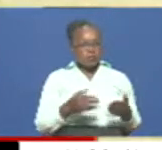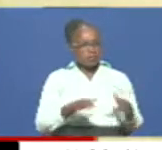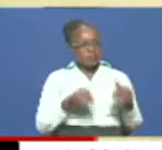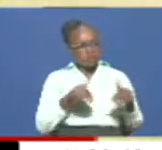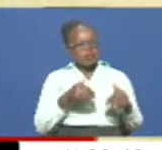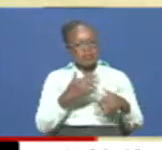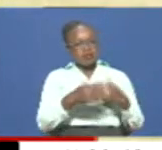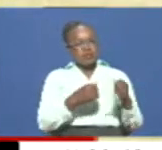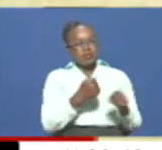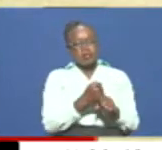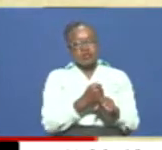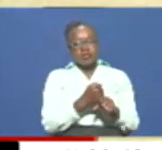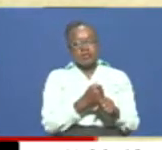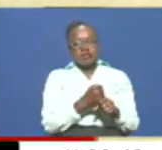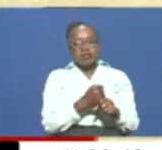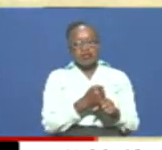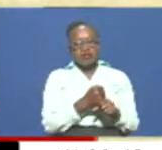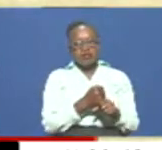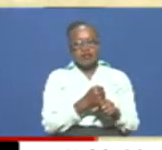We see some races I can run.